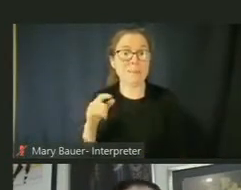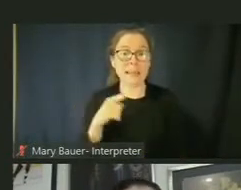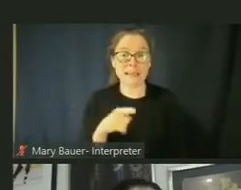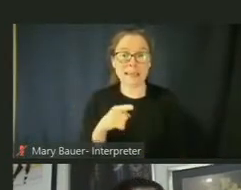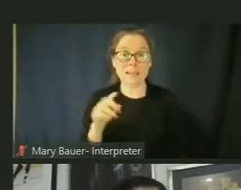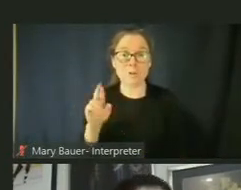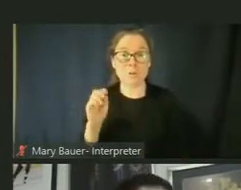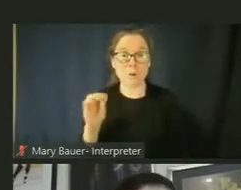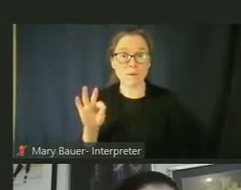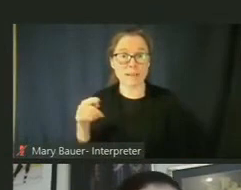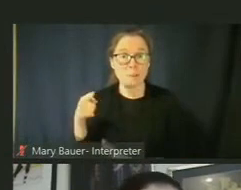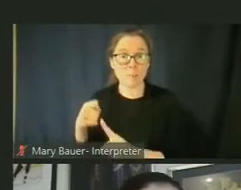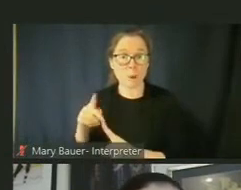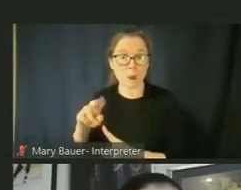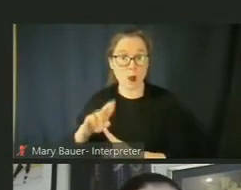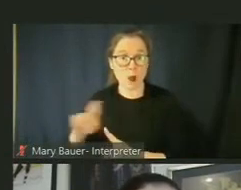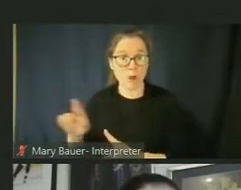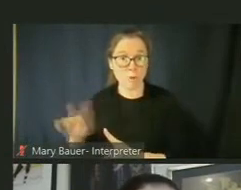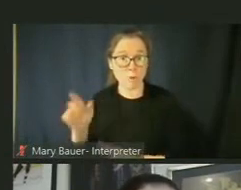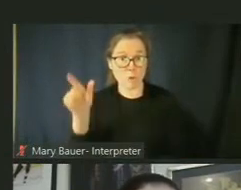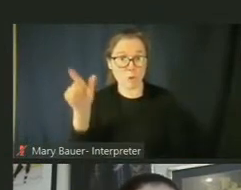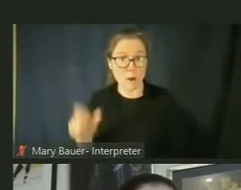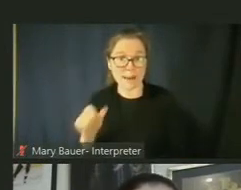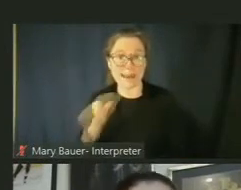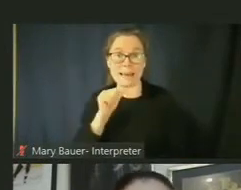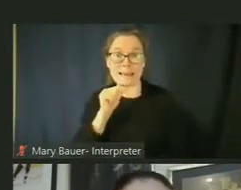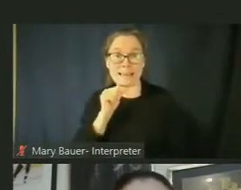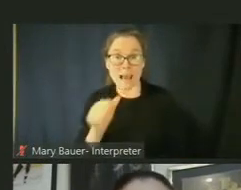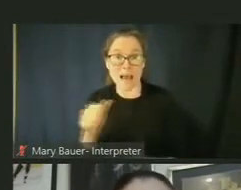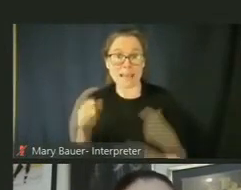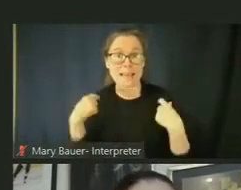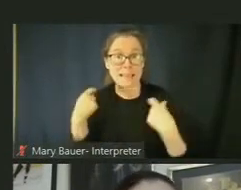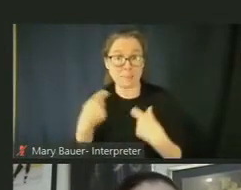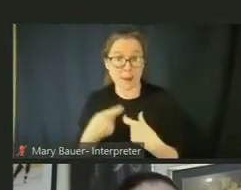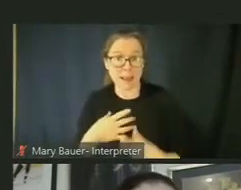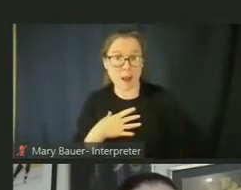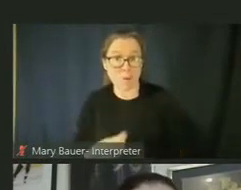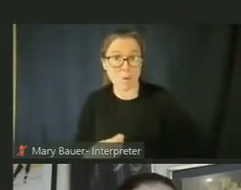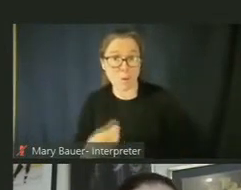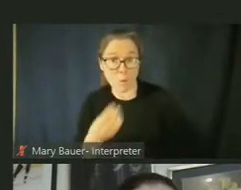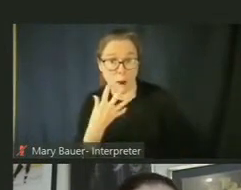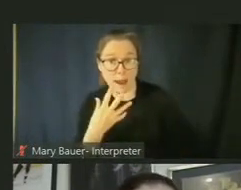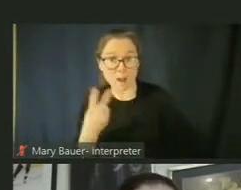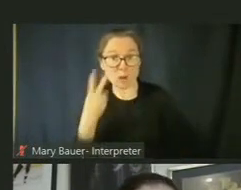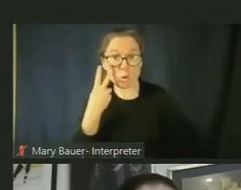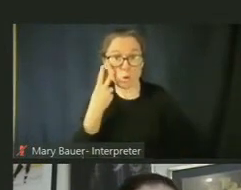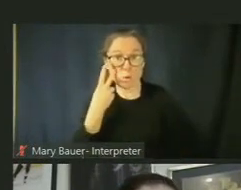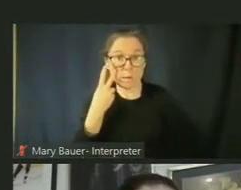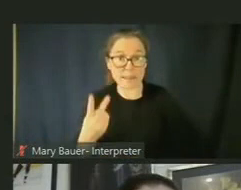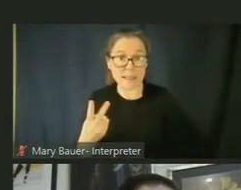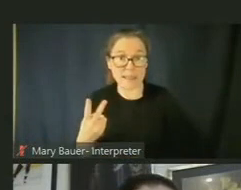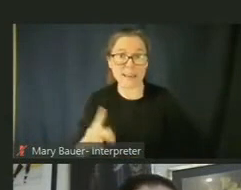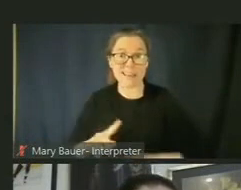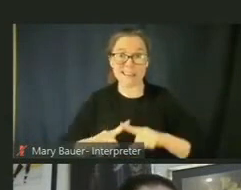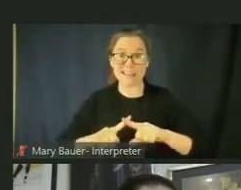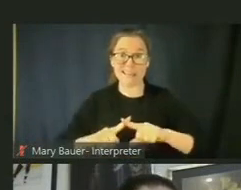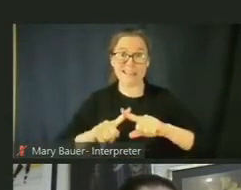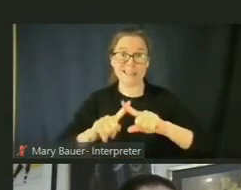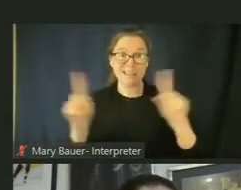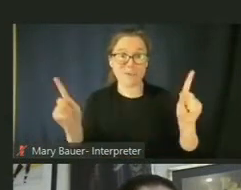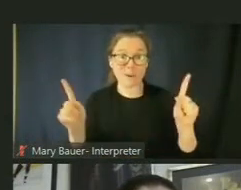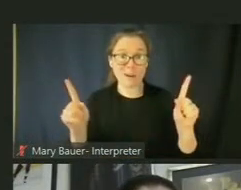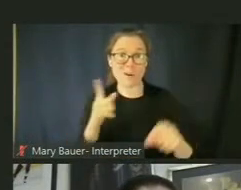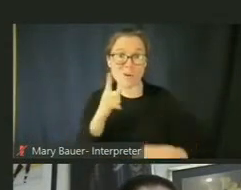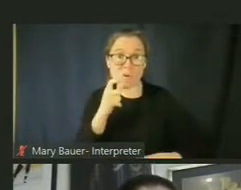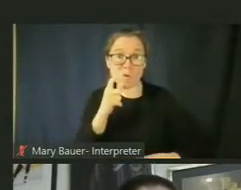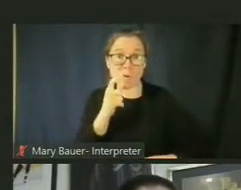to the right of our non-Hispanic white population and seeing the threefold plus difference in terms of